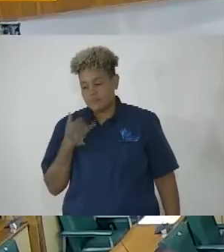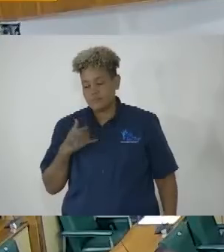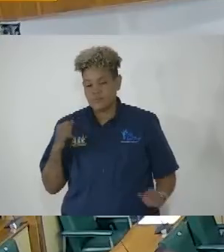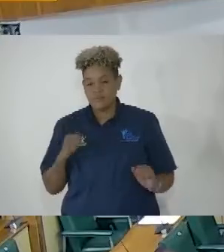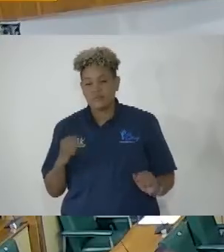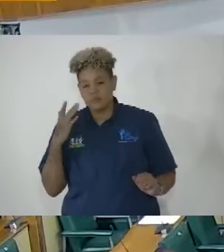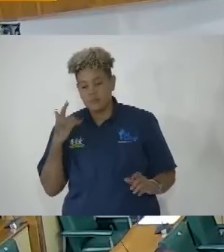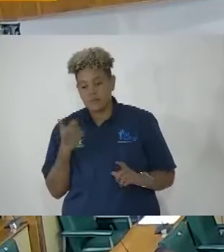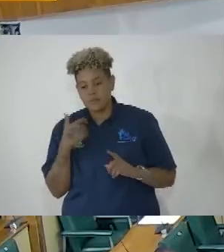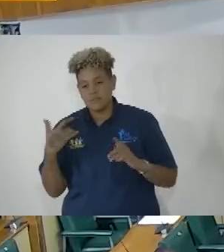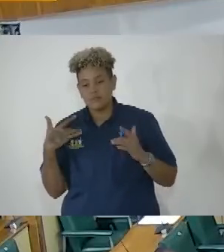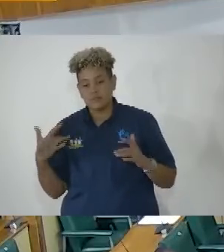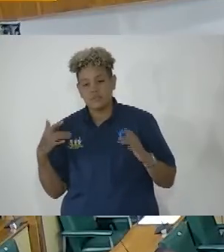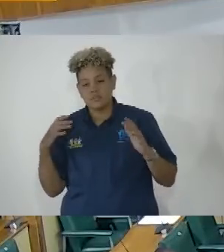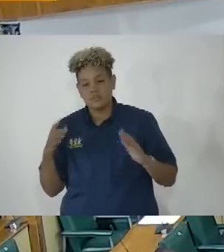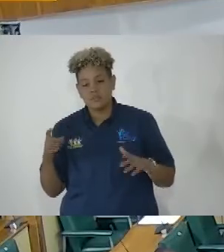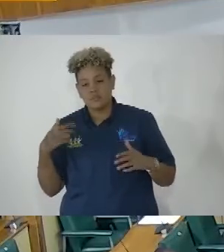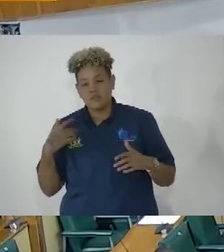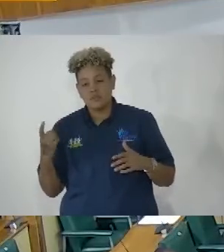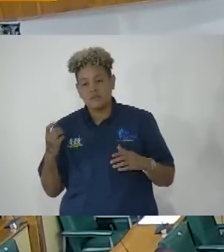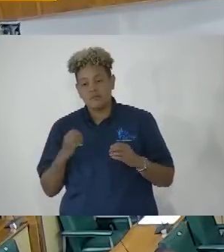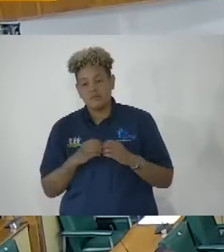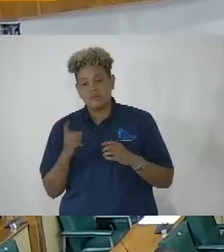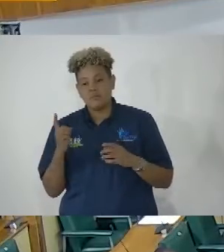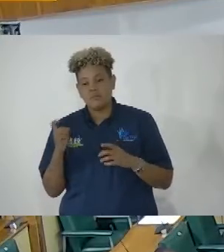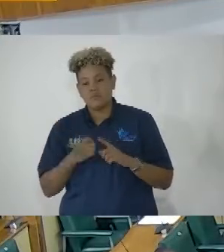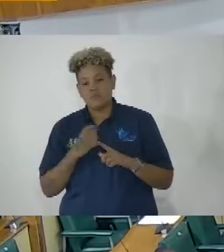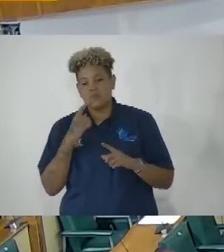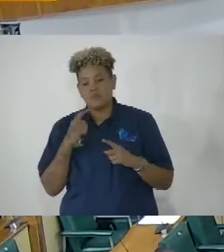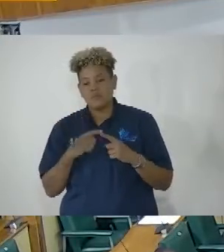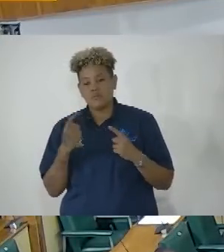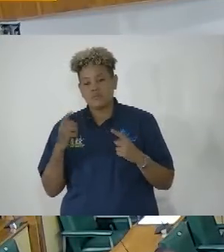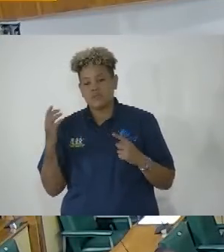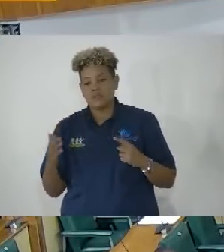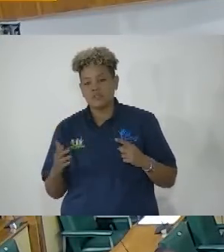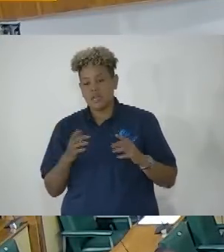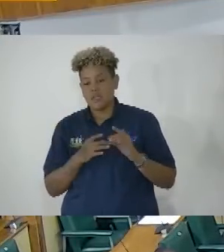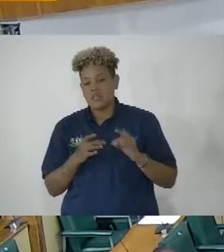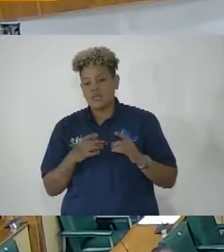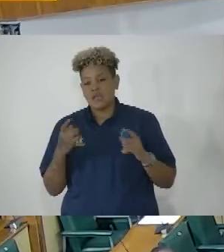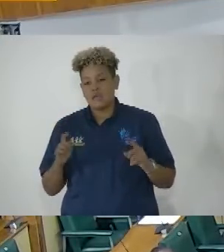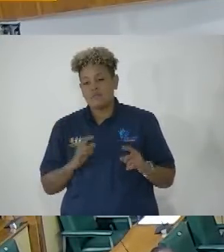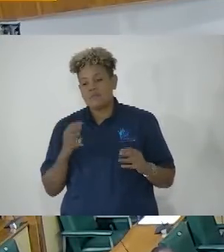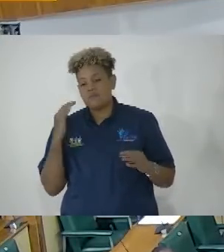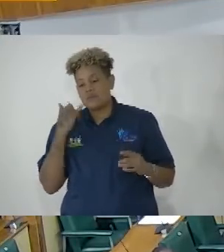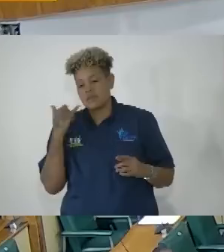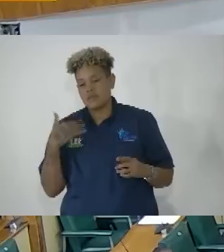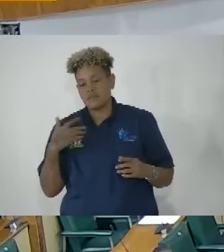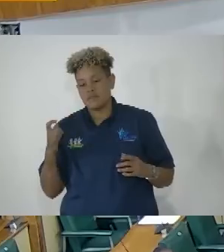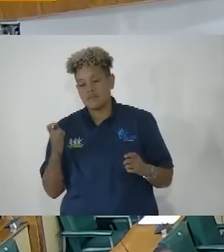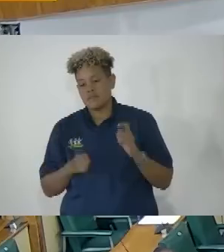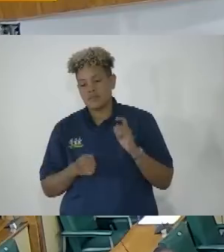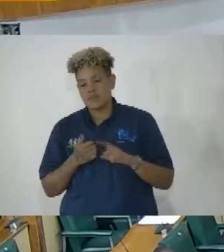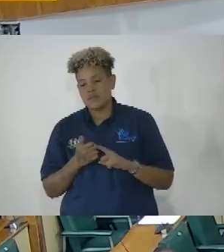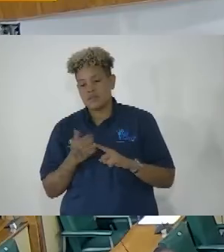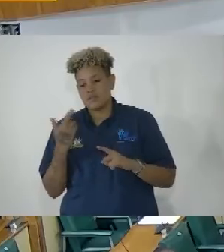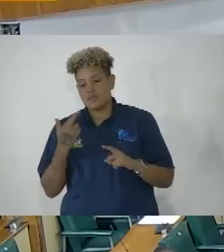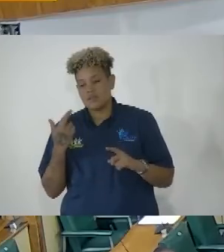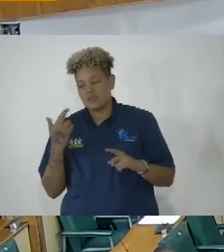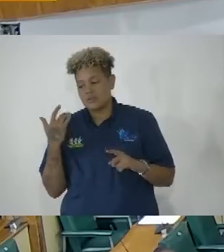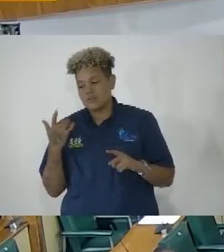because the custom is that you have more than one from the opposition side. So I was just wondering if there's been a change or if there's a reason